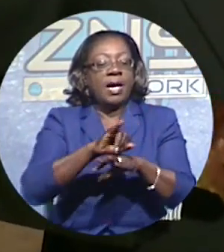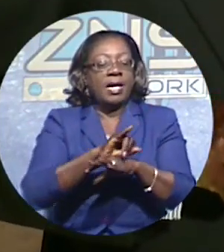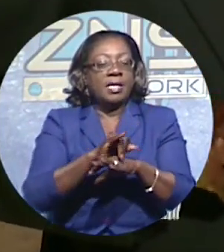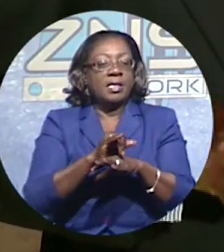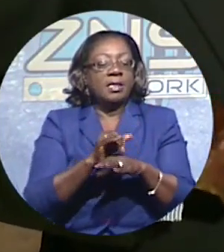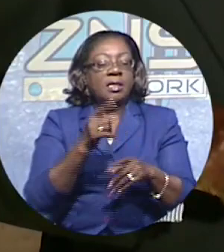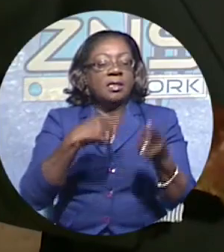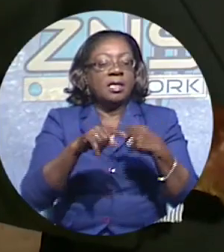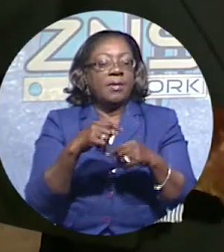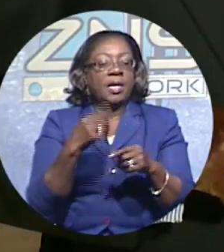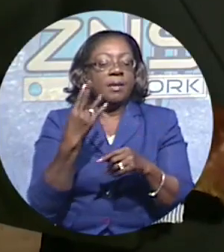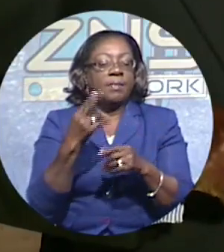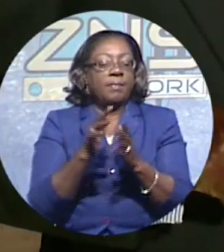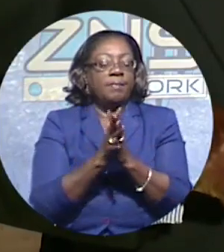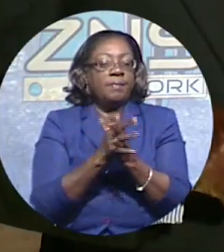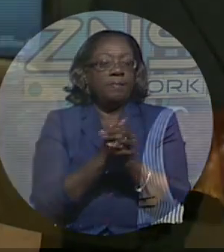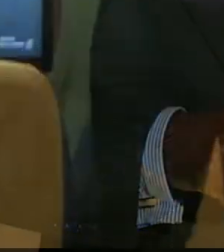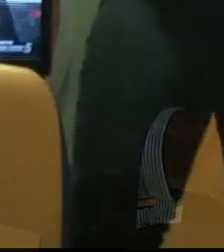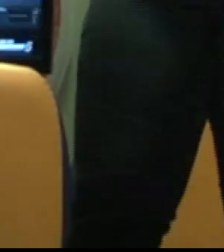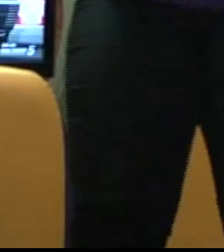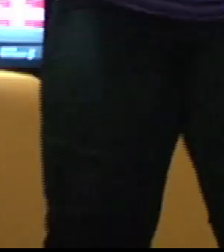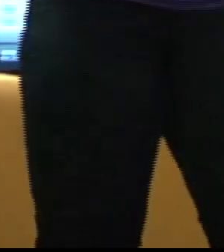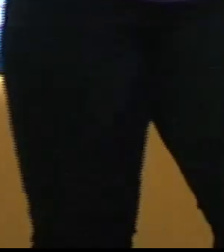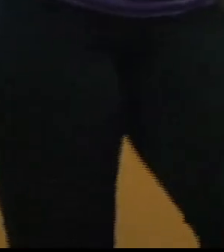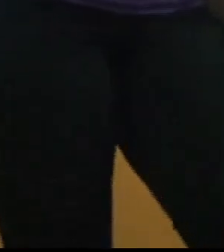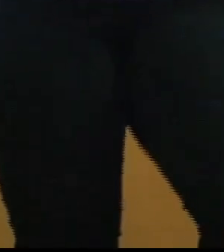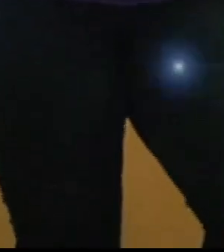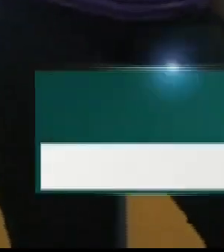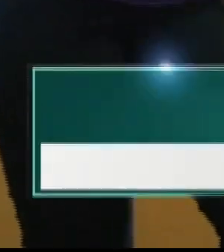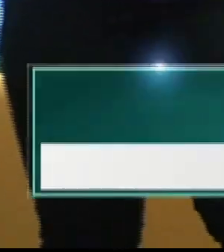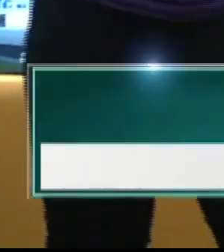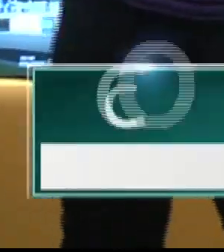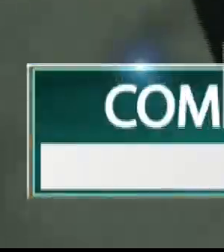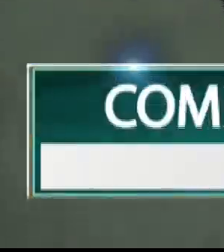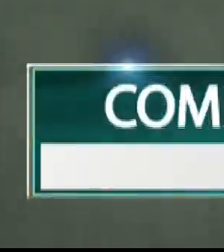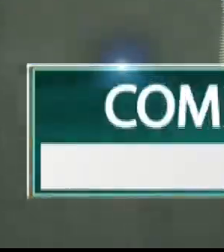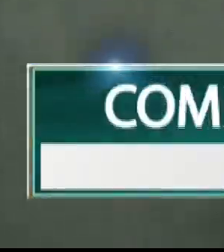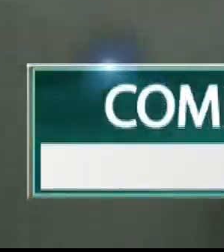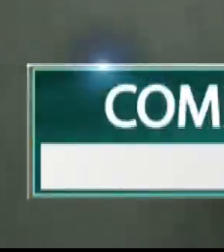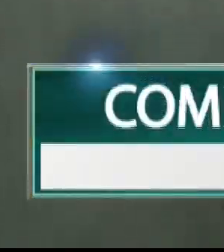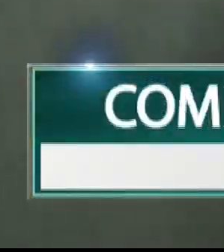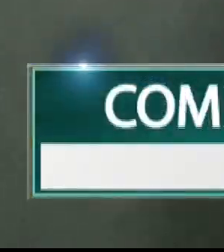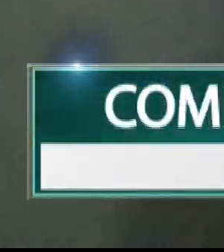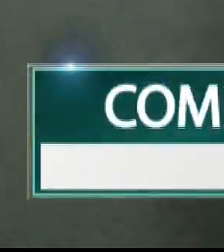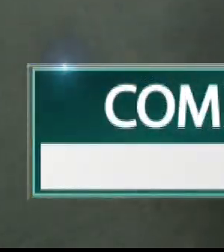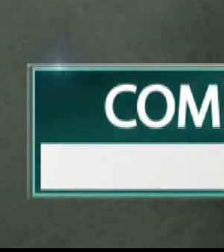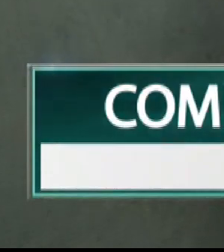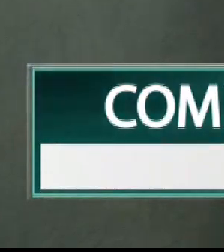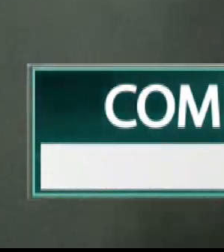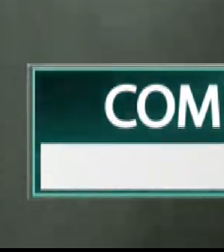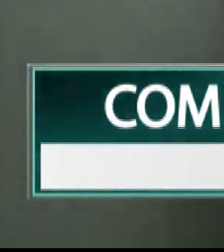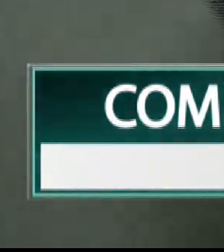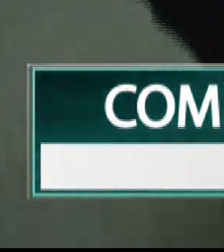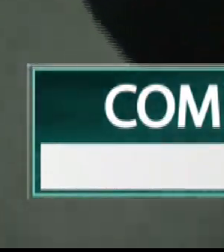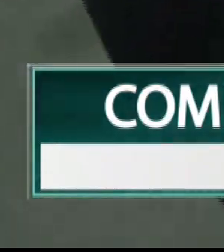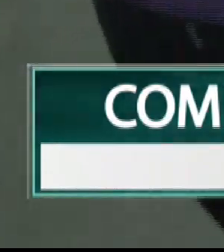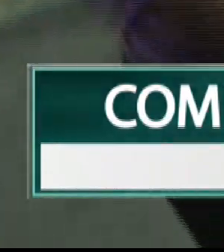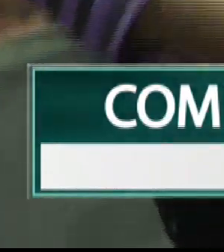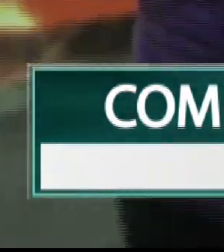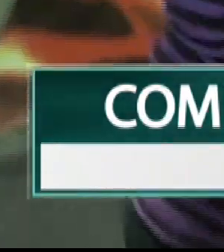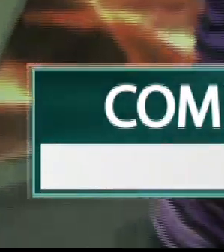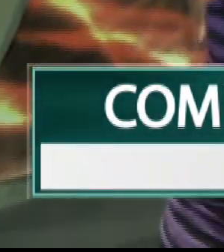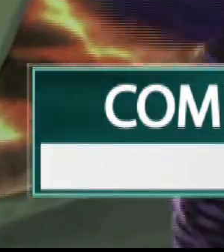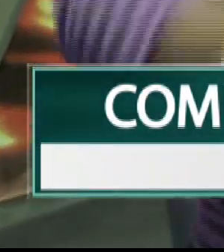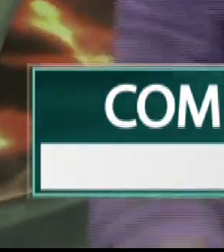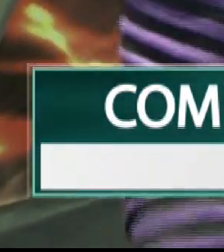boating forecast is still to come. I've got some killer dance moves coming up in the Bahamas tonight, just in time for any